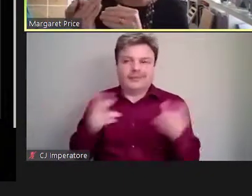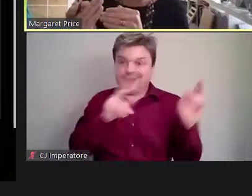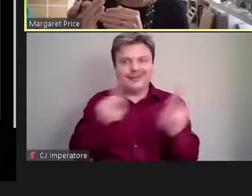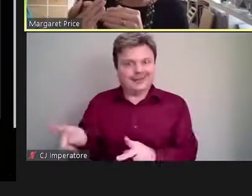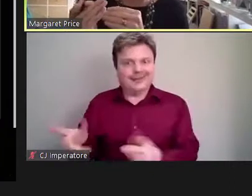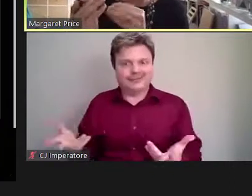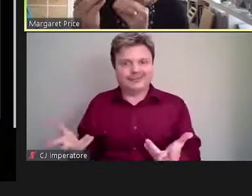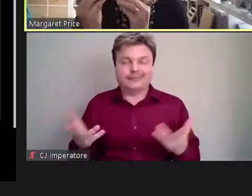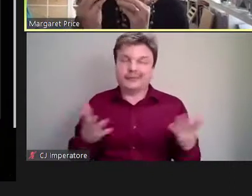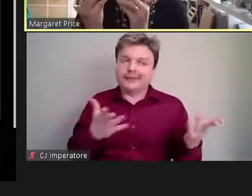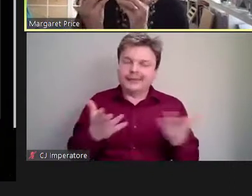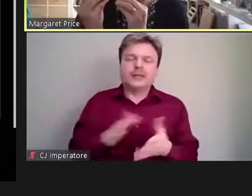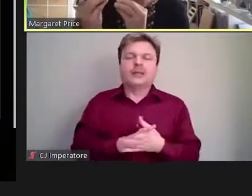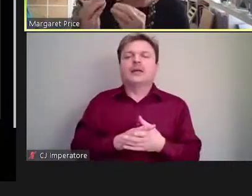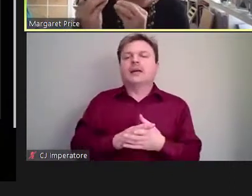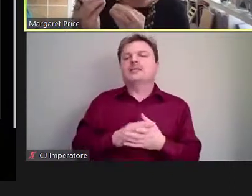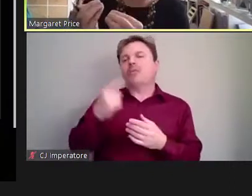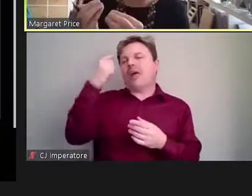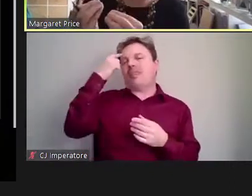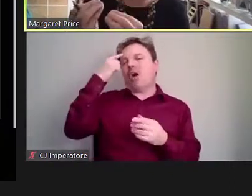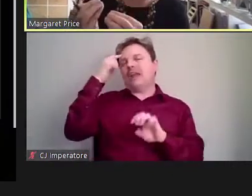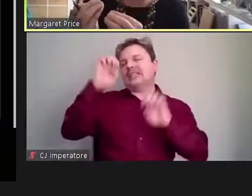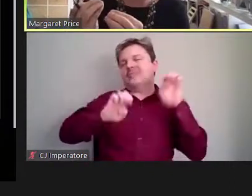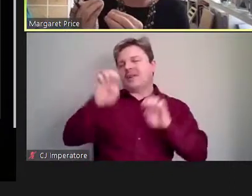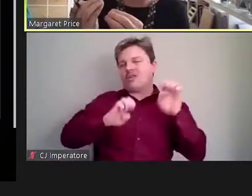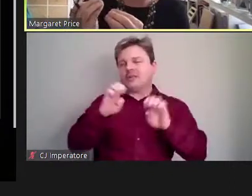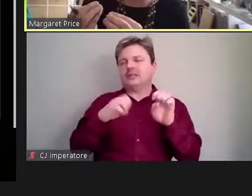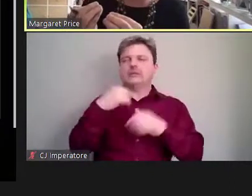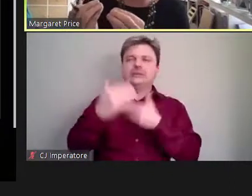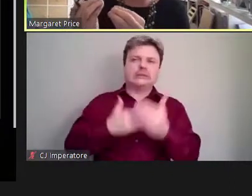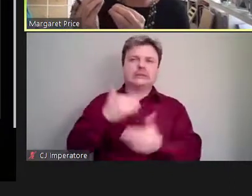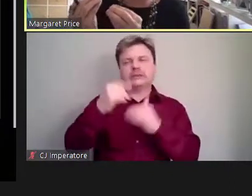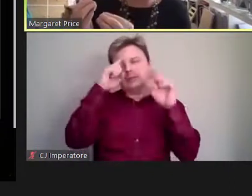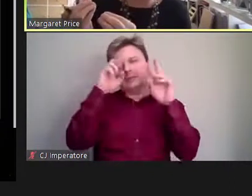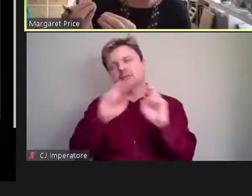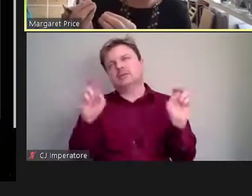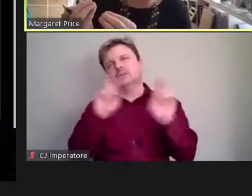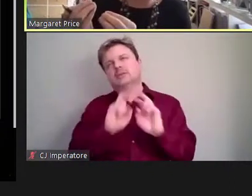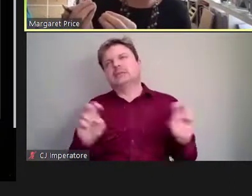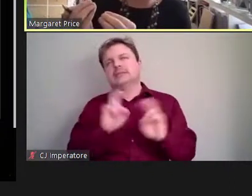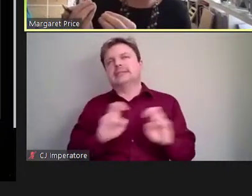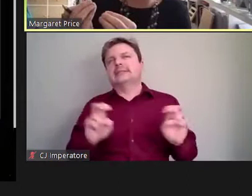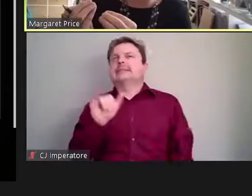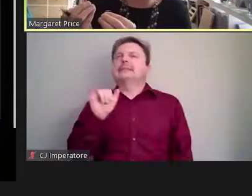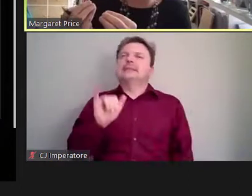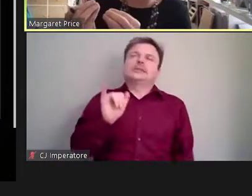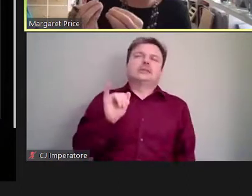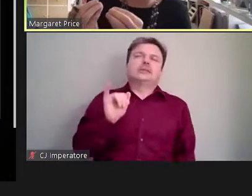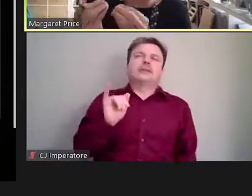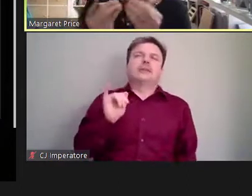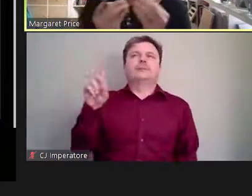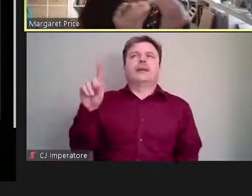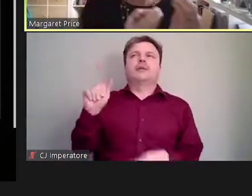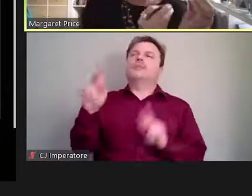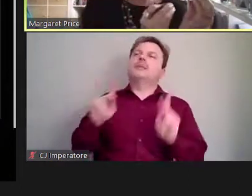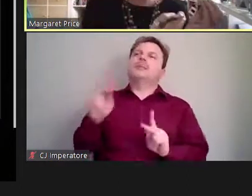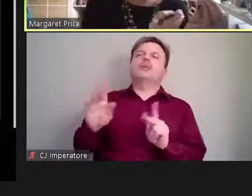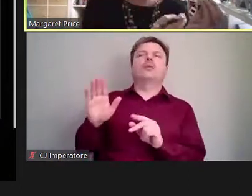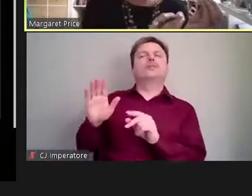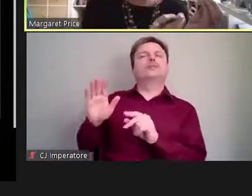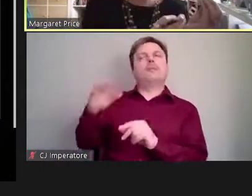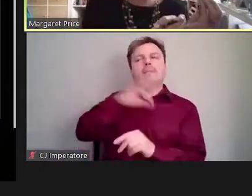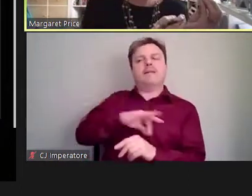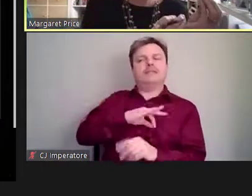that thought experiment and really thinking through what benefits disabled people may receive versus what